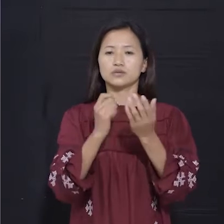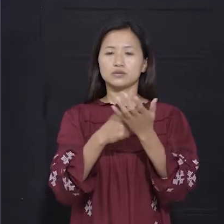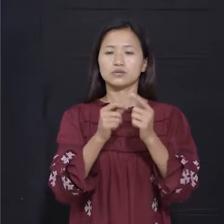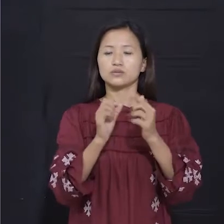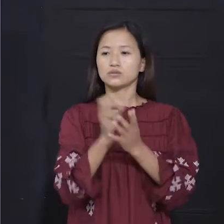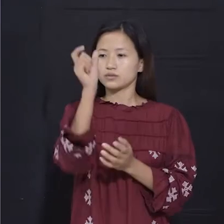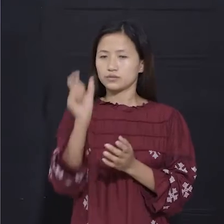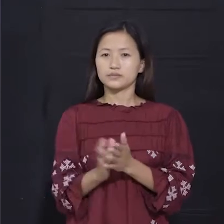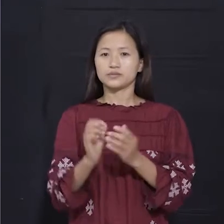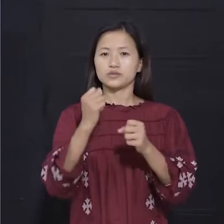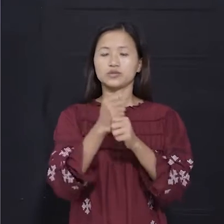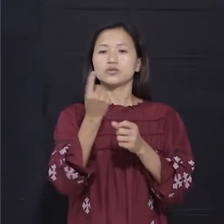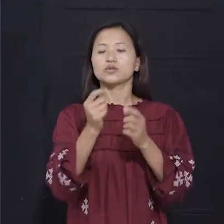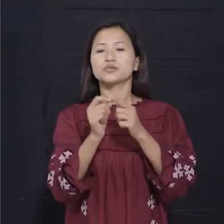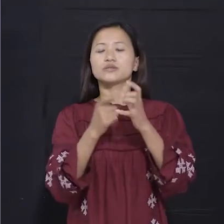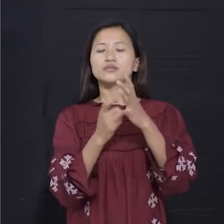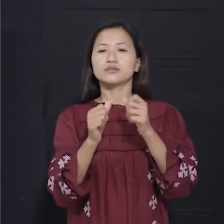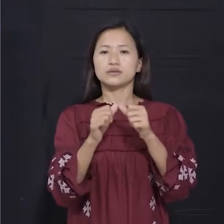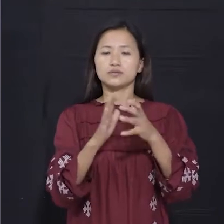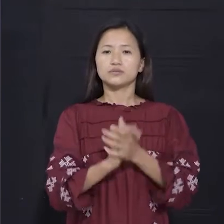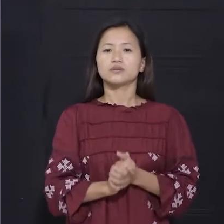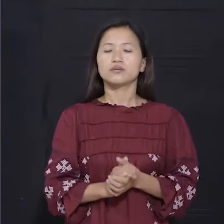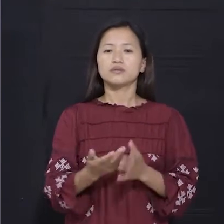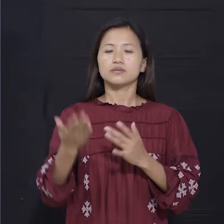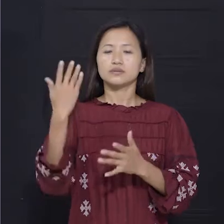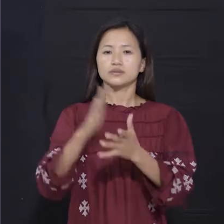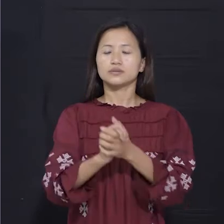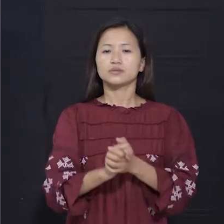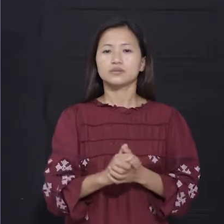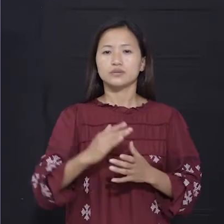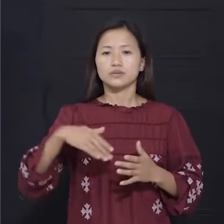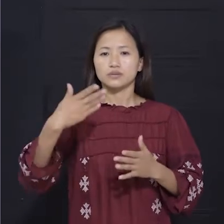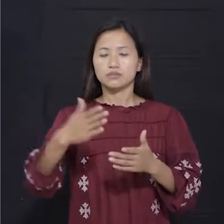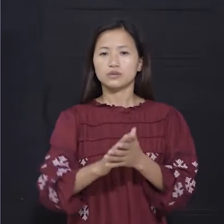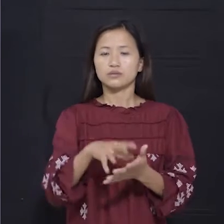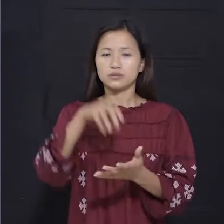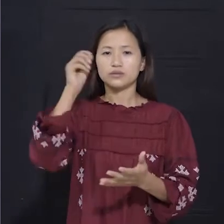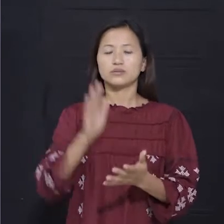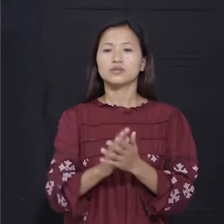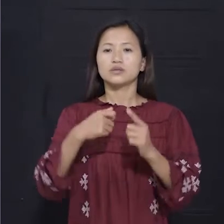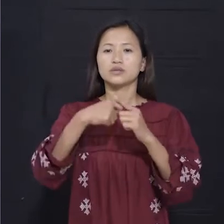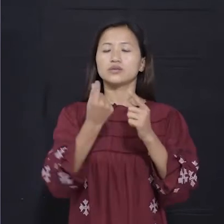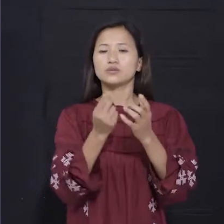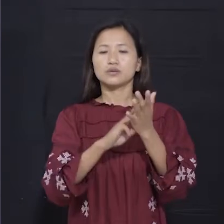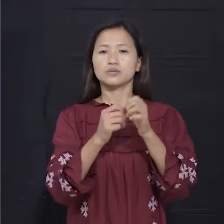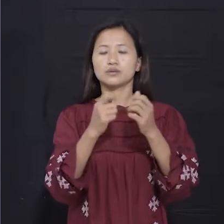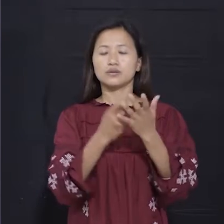then Chandragupta II, and later you will be learning about